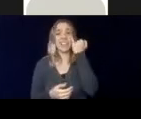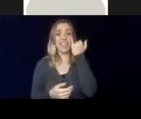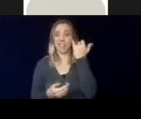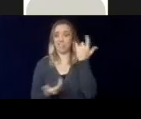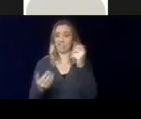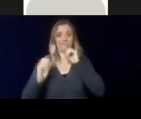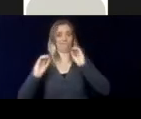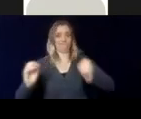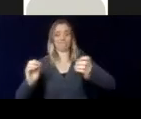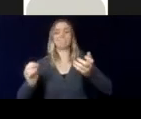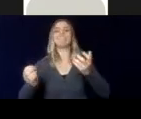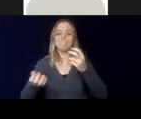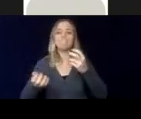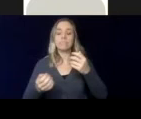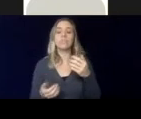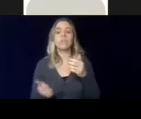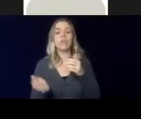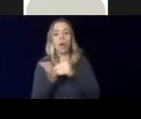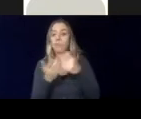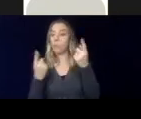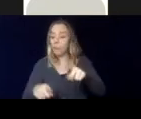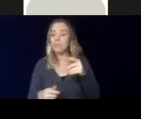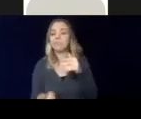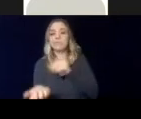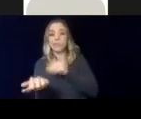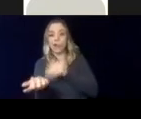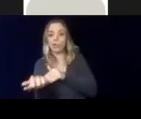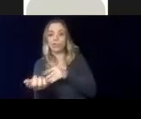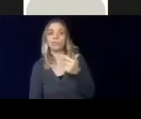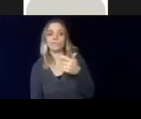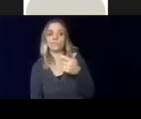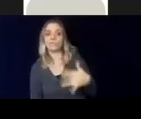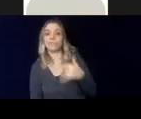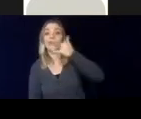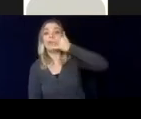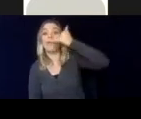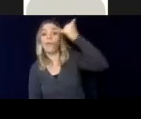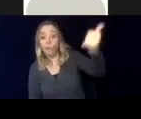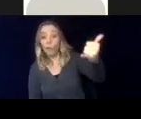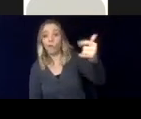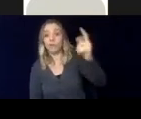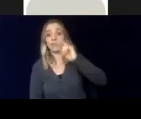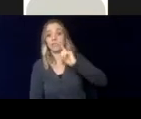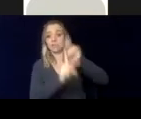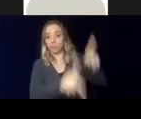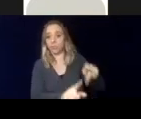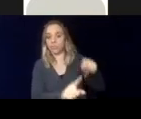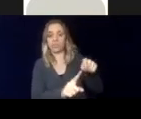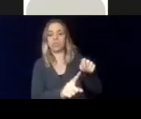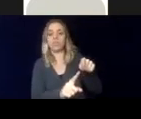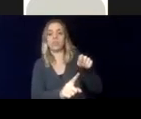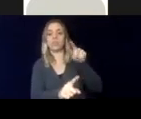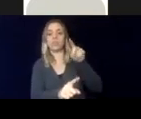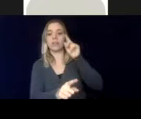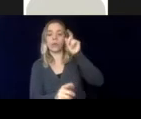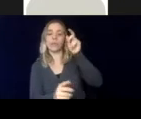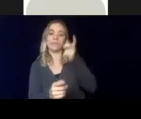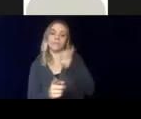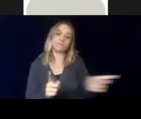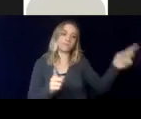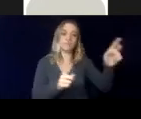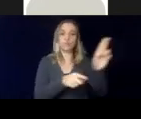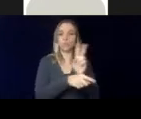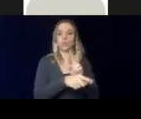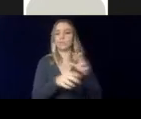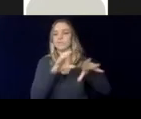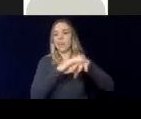healthcare providers call their telephone number, which will default to an outside video relay service